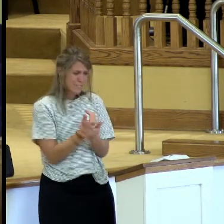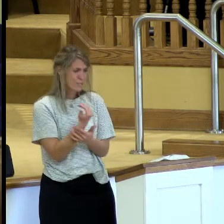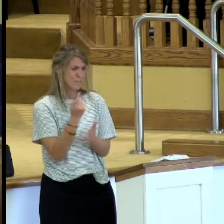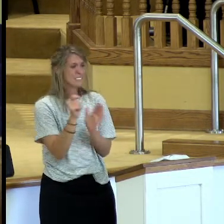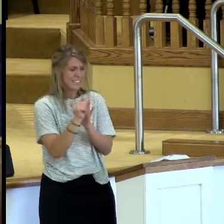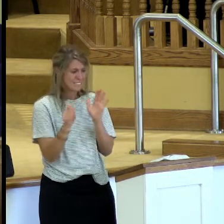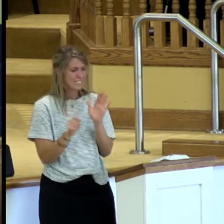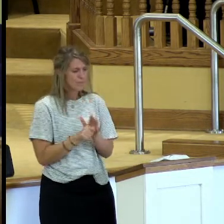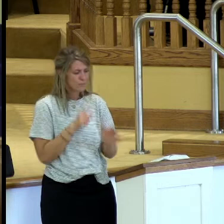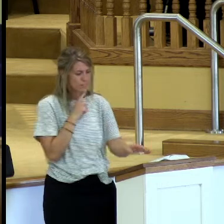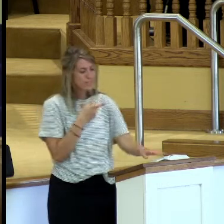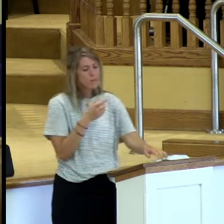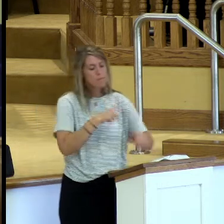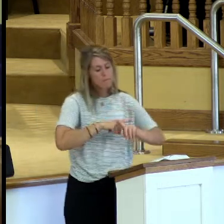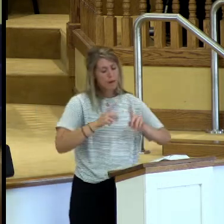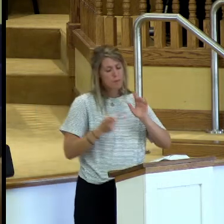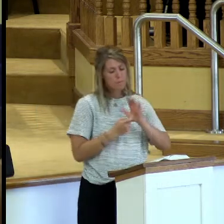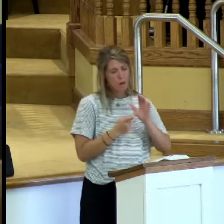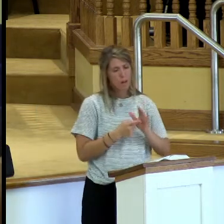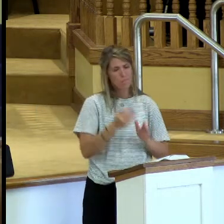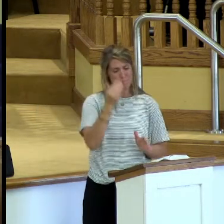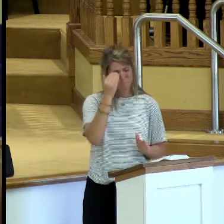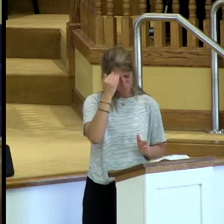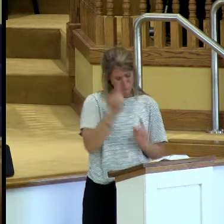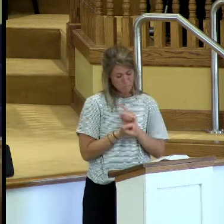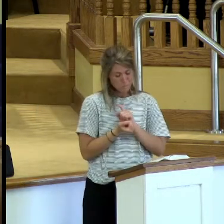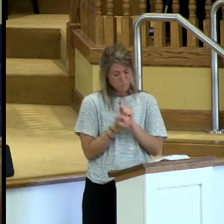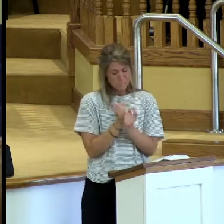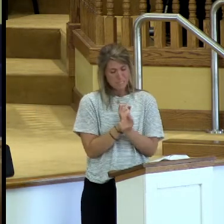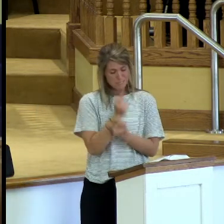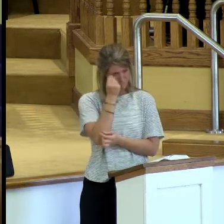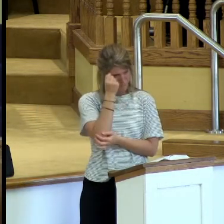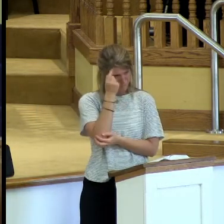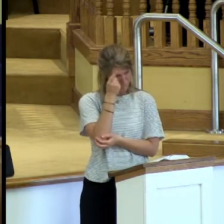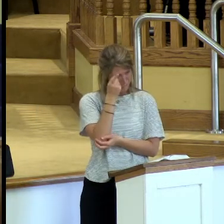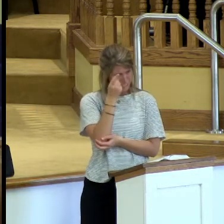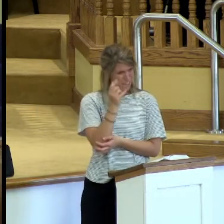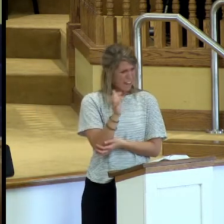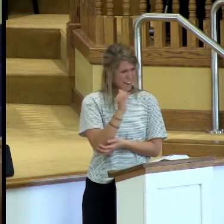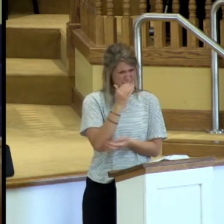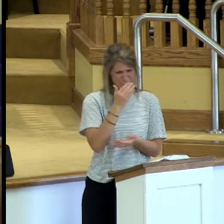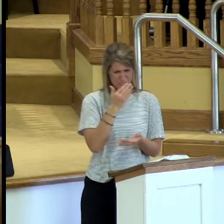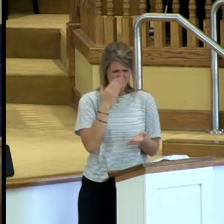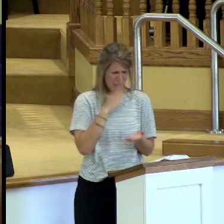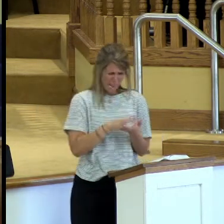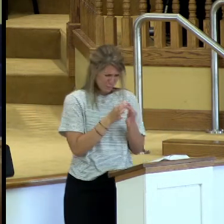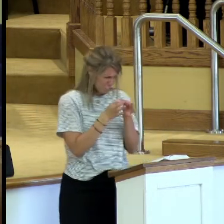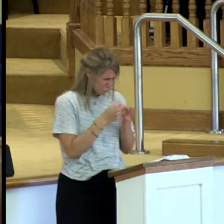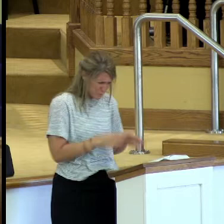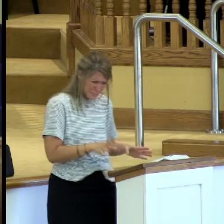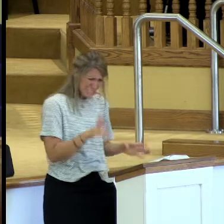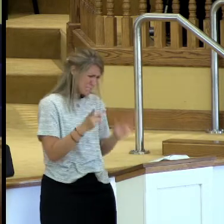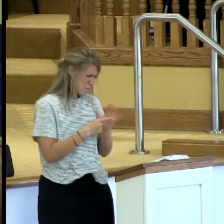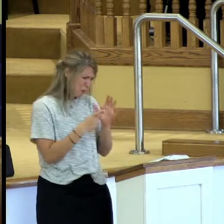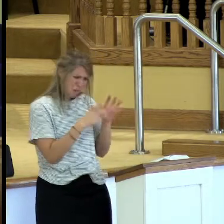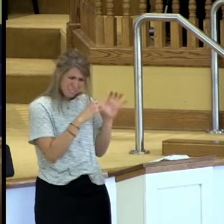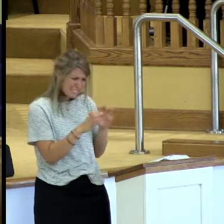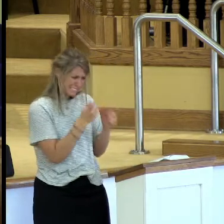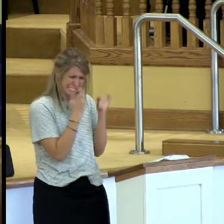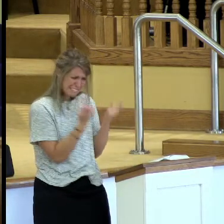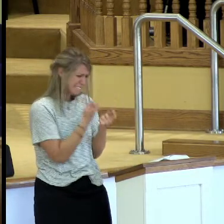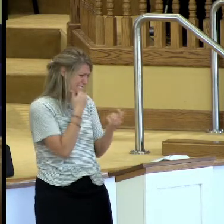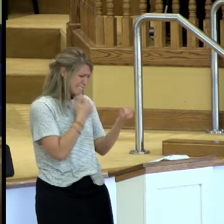Testament. But Paul knew the change. Paul knew, as bad and as worthless as he was and what he did,